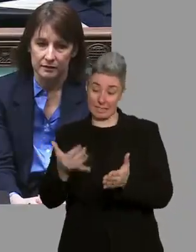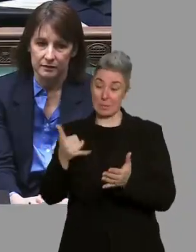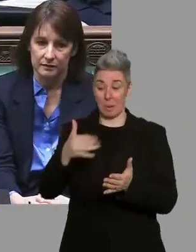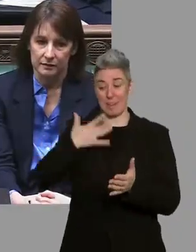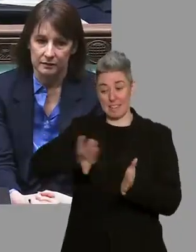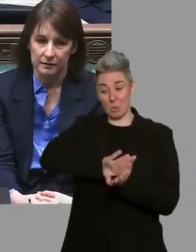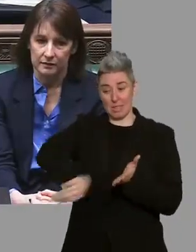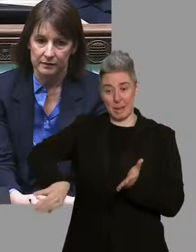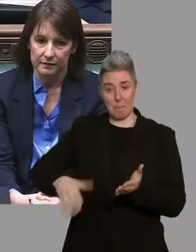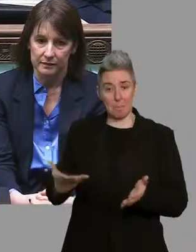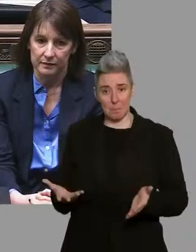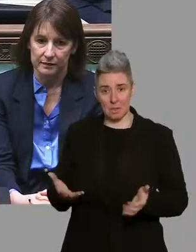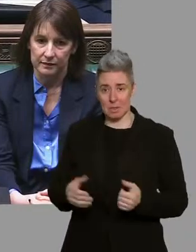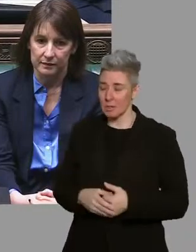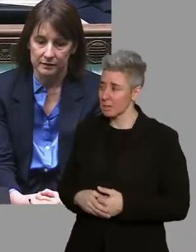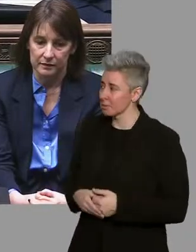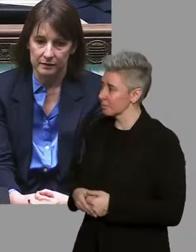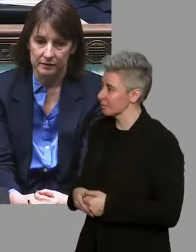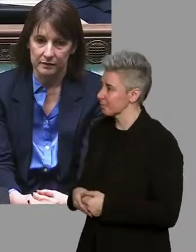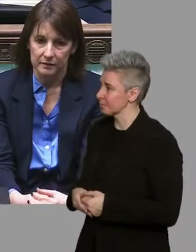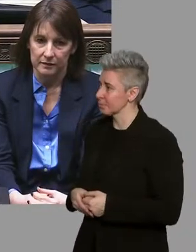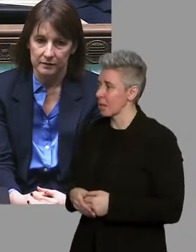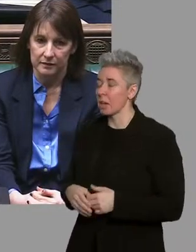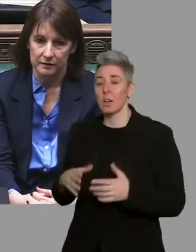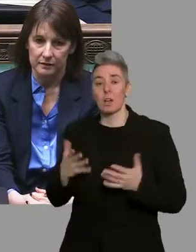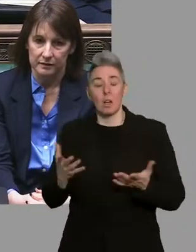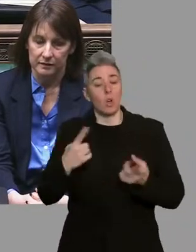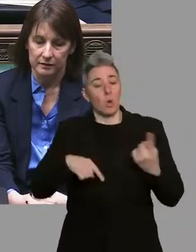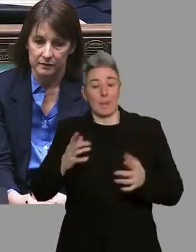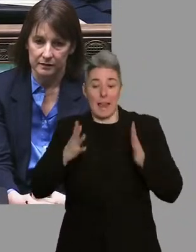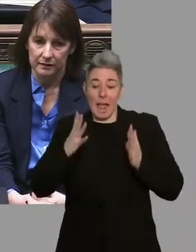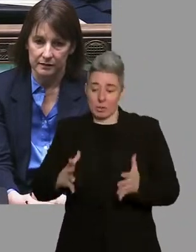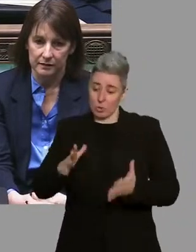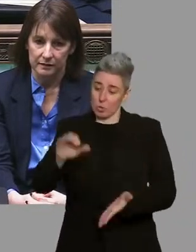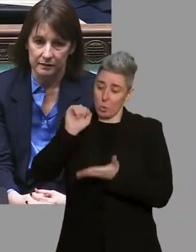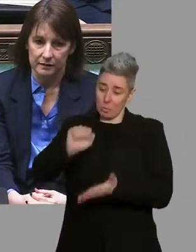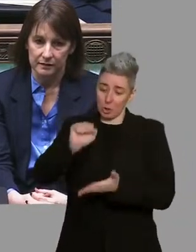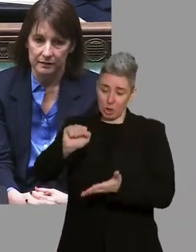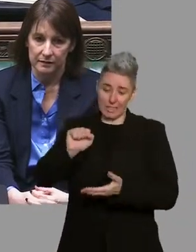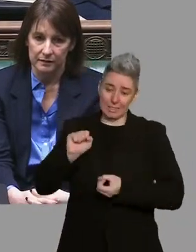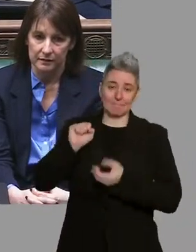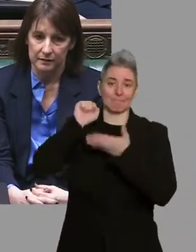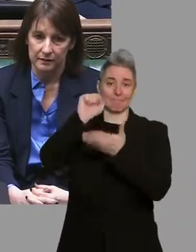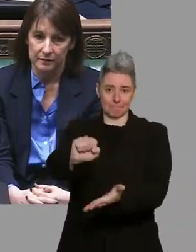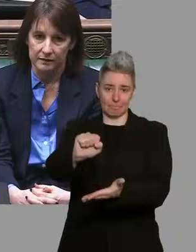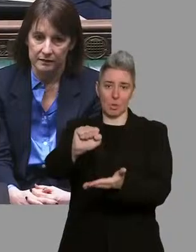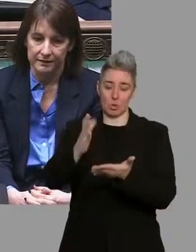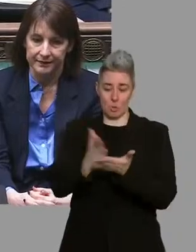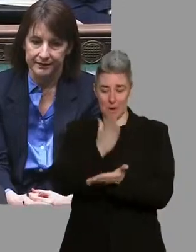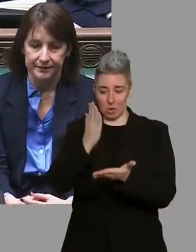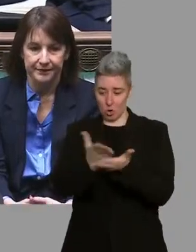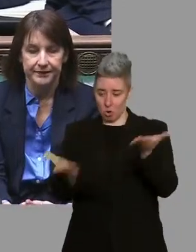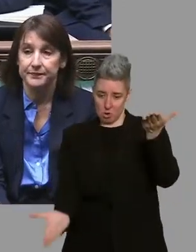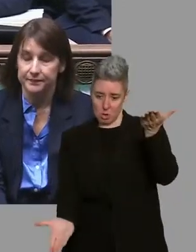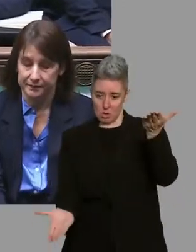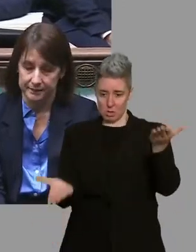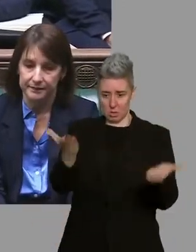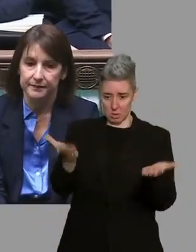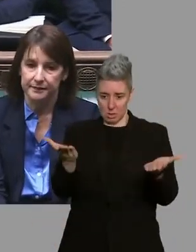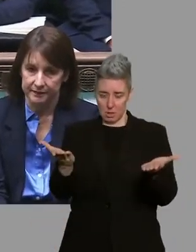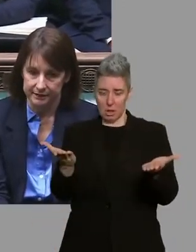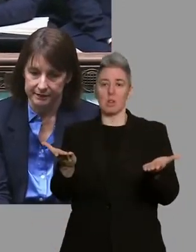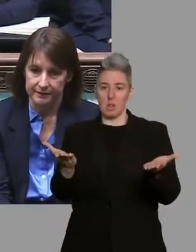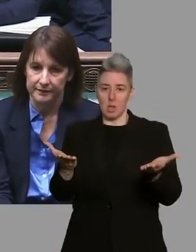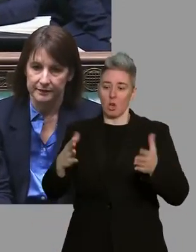to deliver the stable basis for our economy and at the same time repair our public services. That's why we